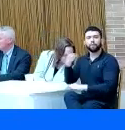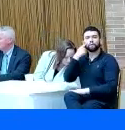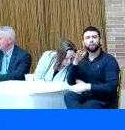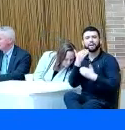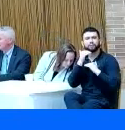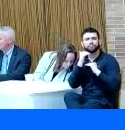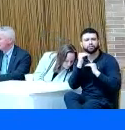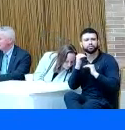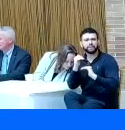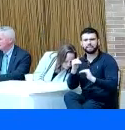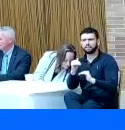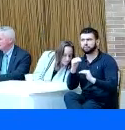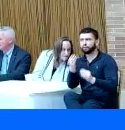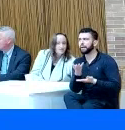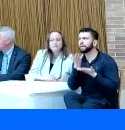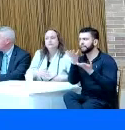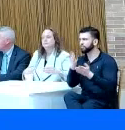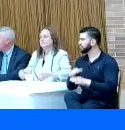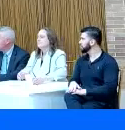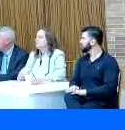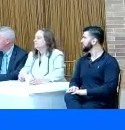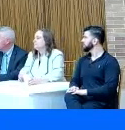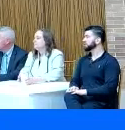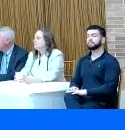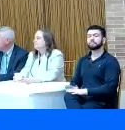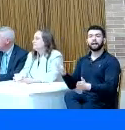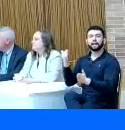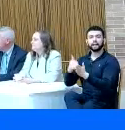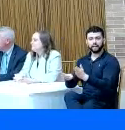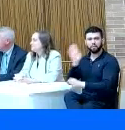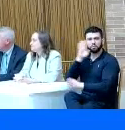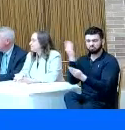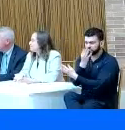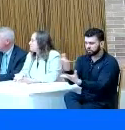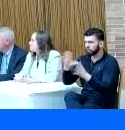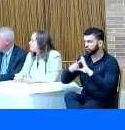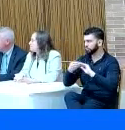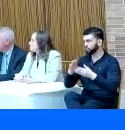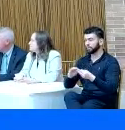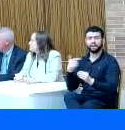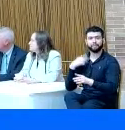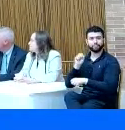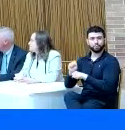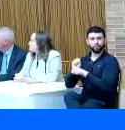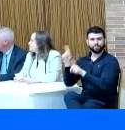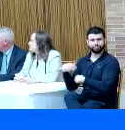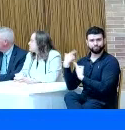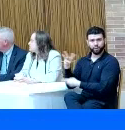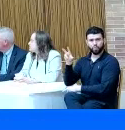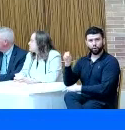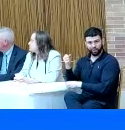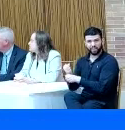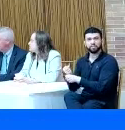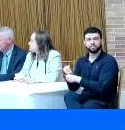covenants recommend recommendations again another story been a realtor for 30 years